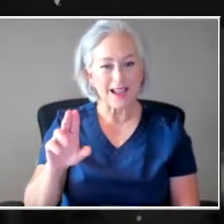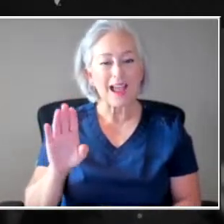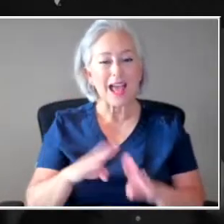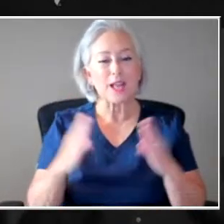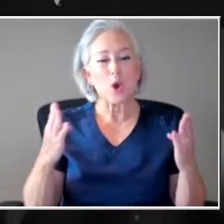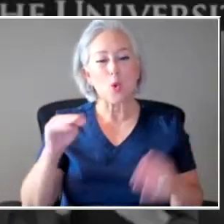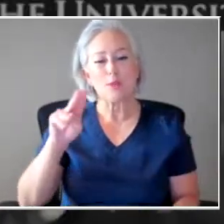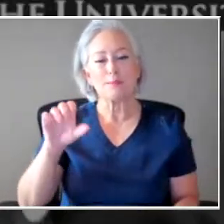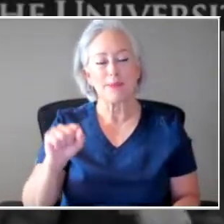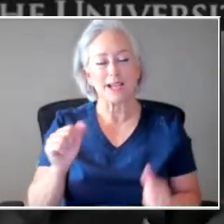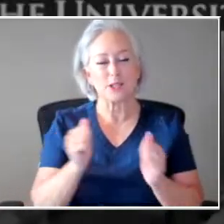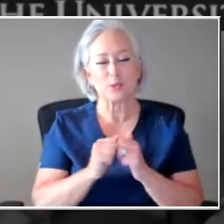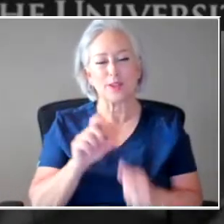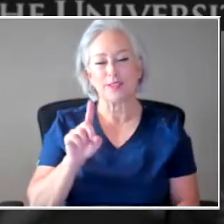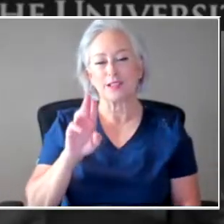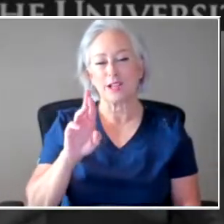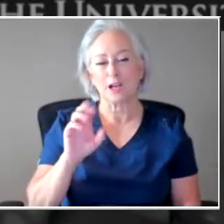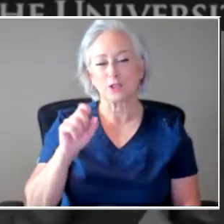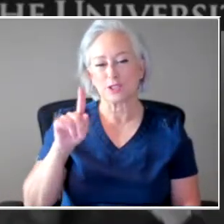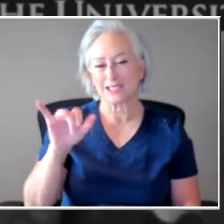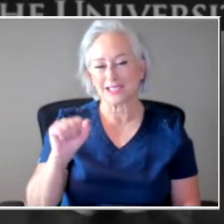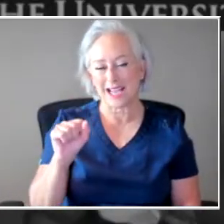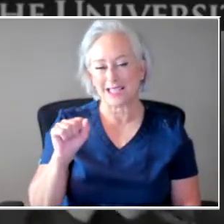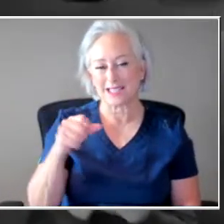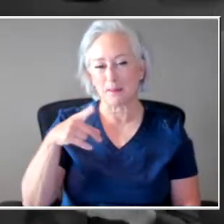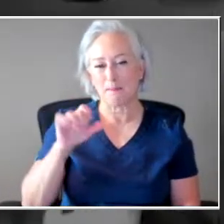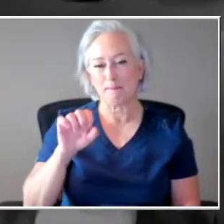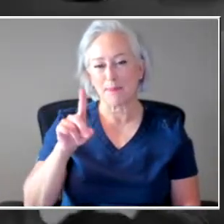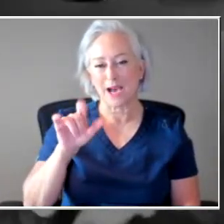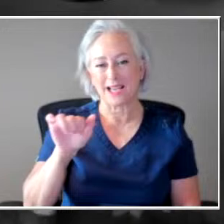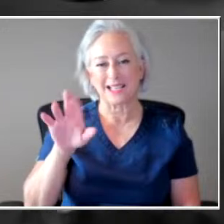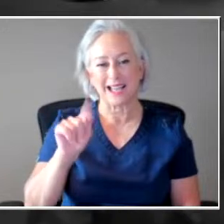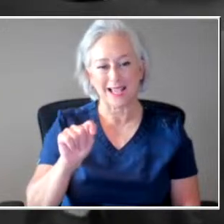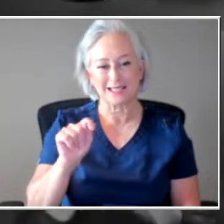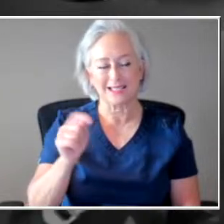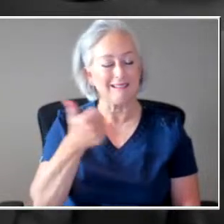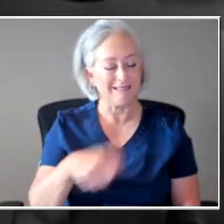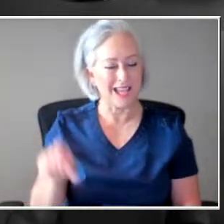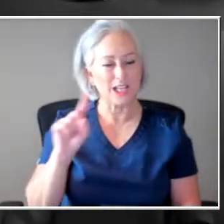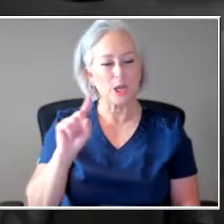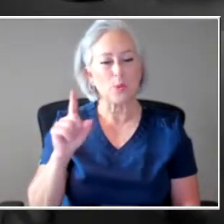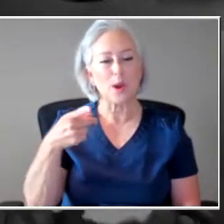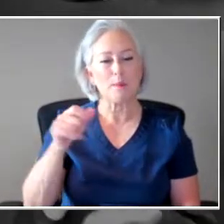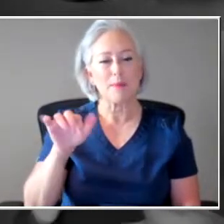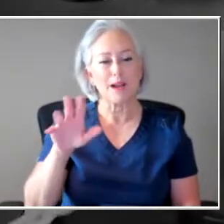with Dr. Stites podcast. Now everywhere podcasts are available.